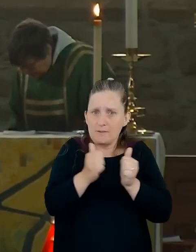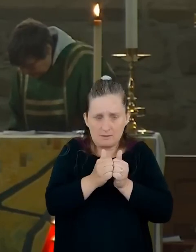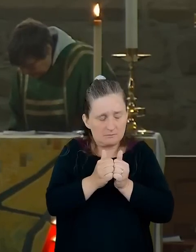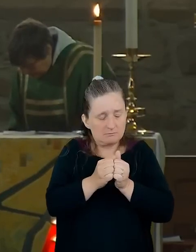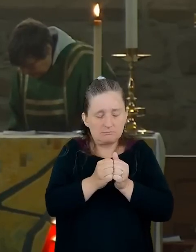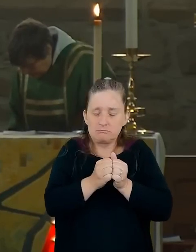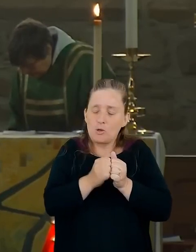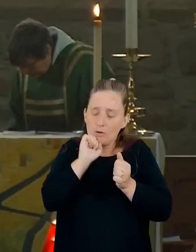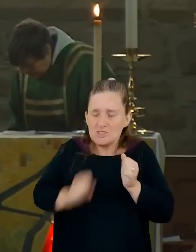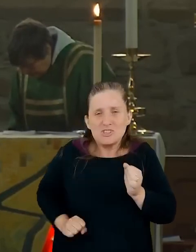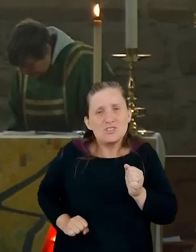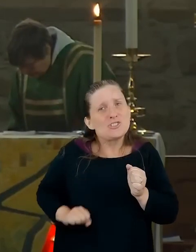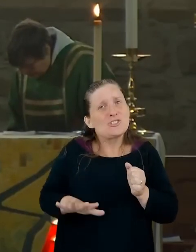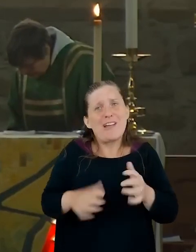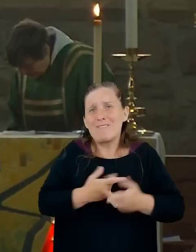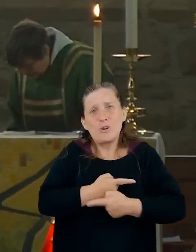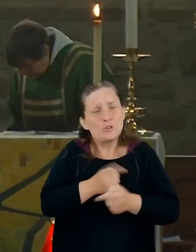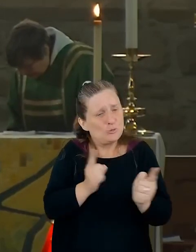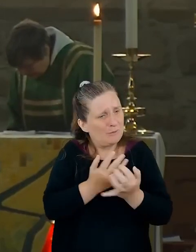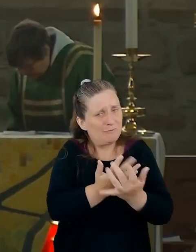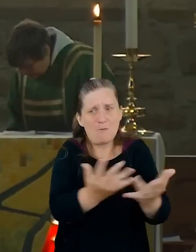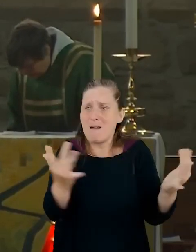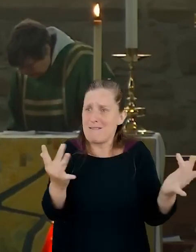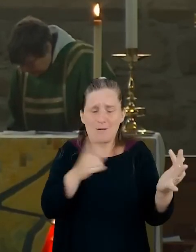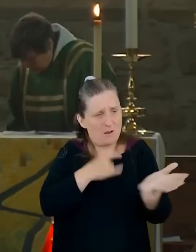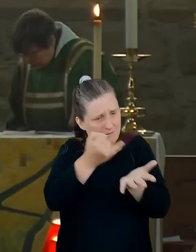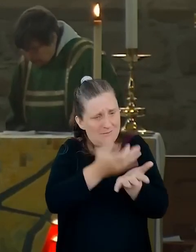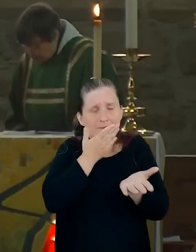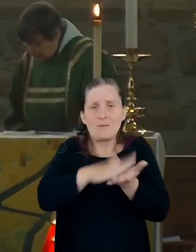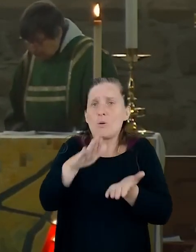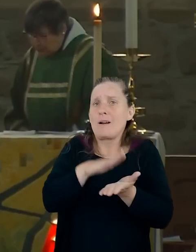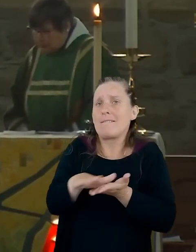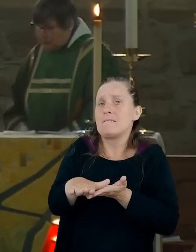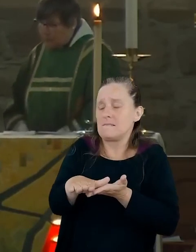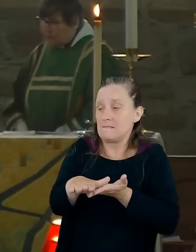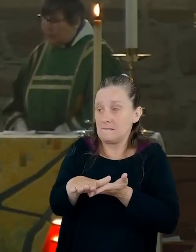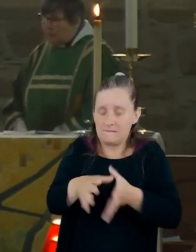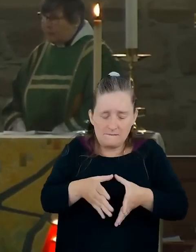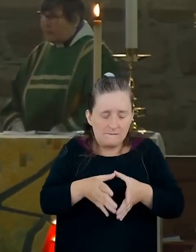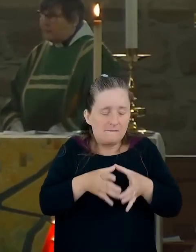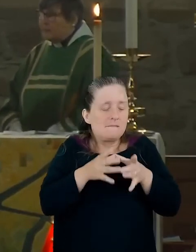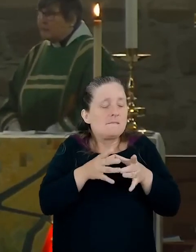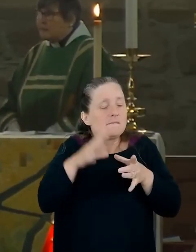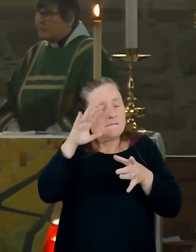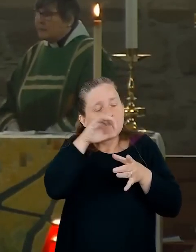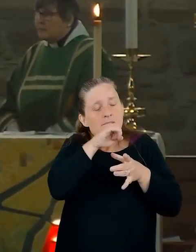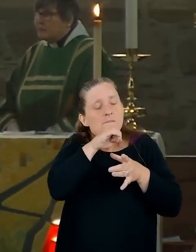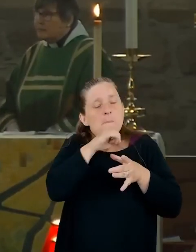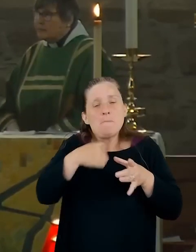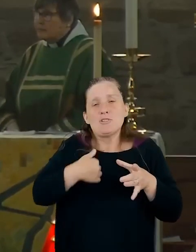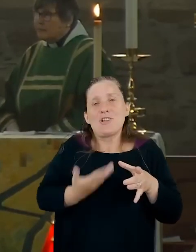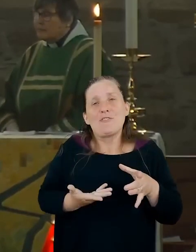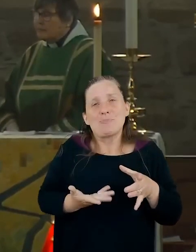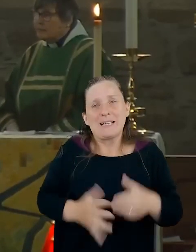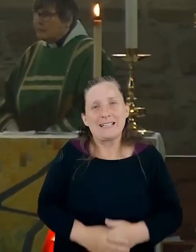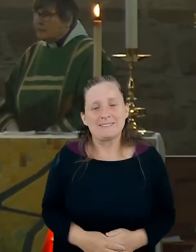many for the forgiveness of sins. Do this as often as you drink it, in remembrance of